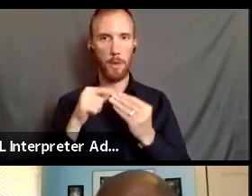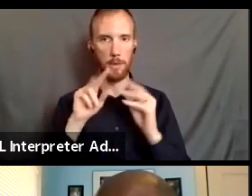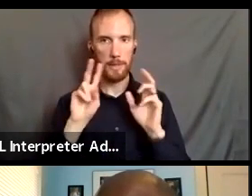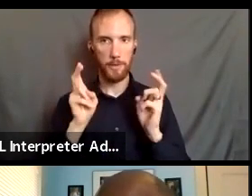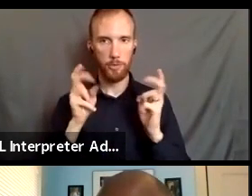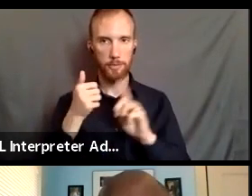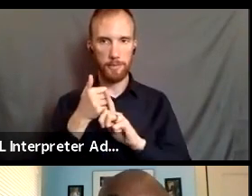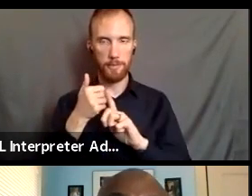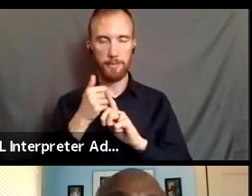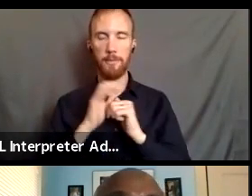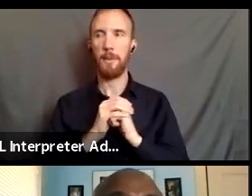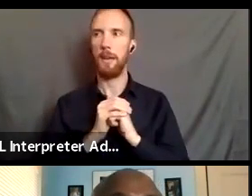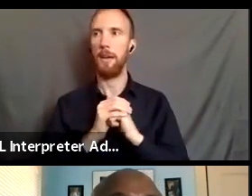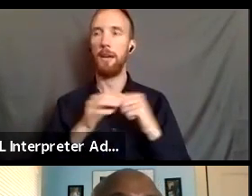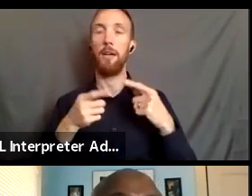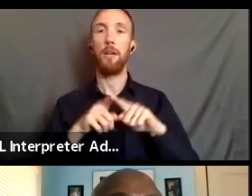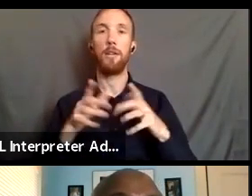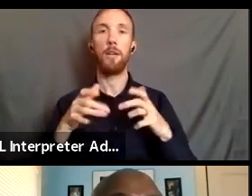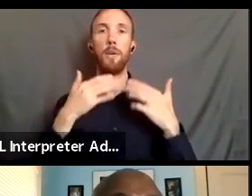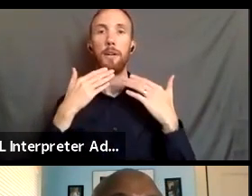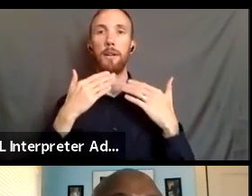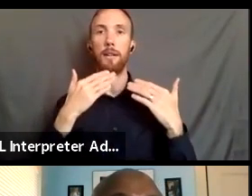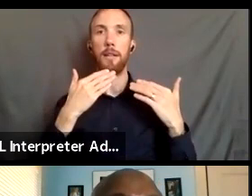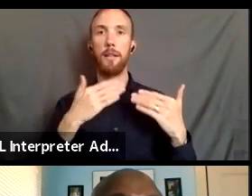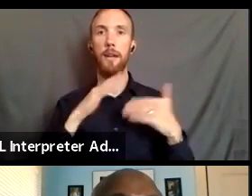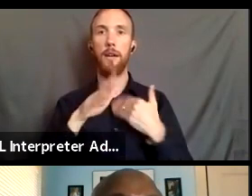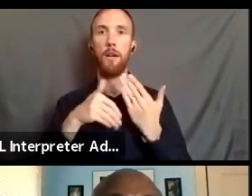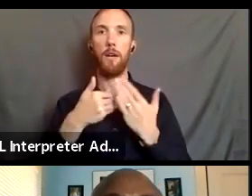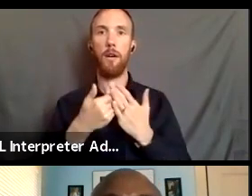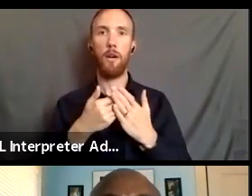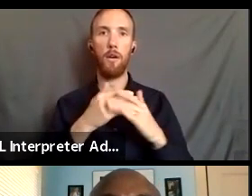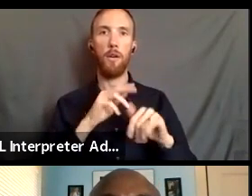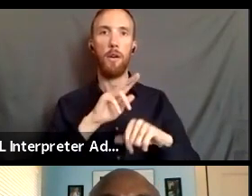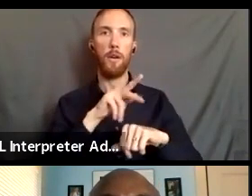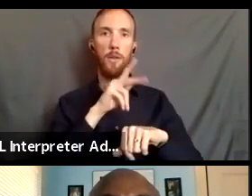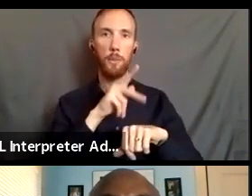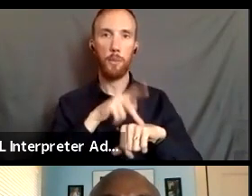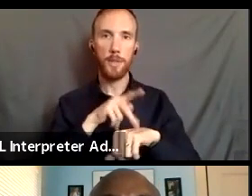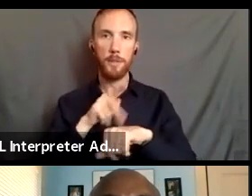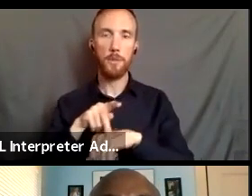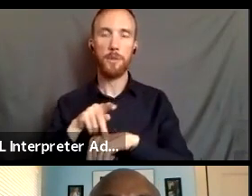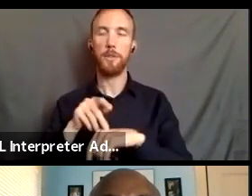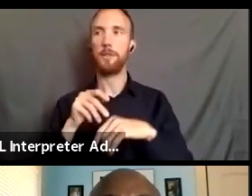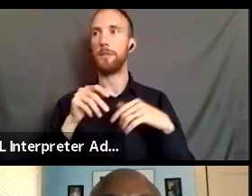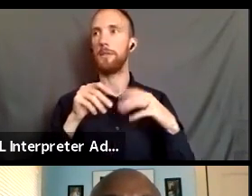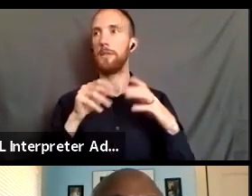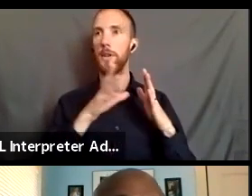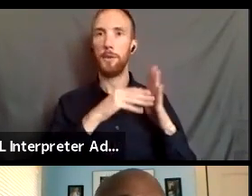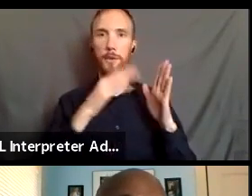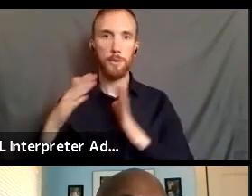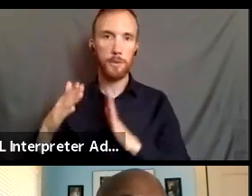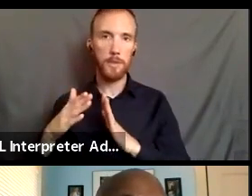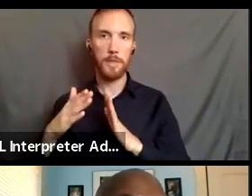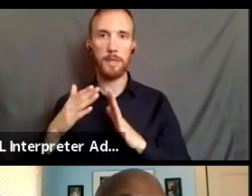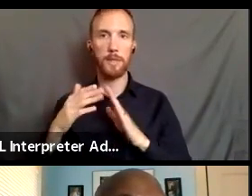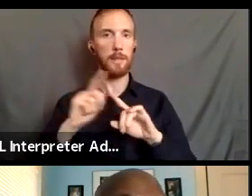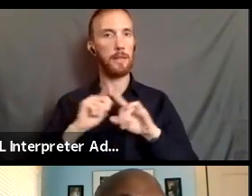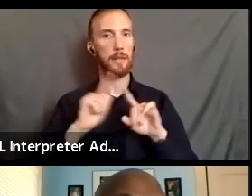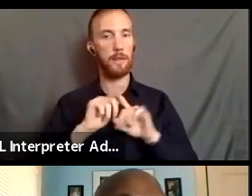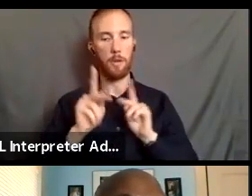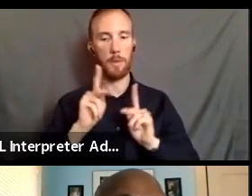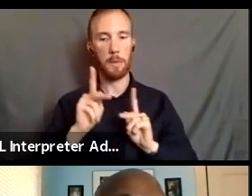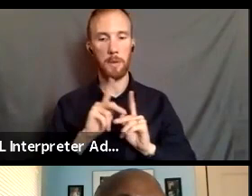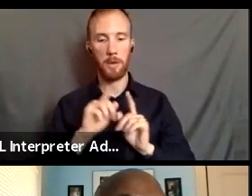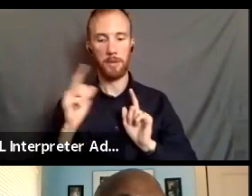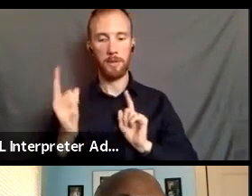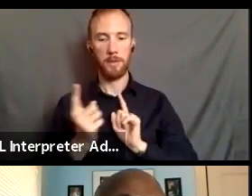also want to thank all the principal students and that met with board members